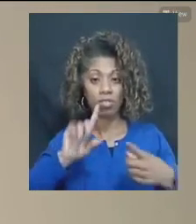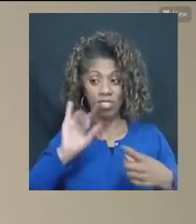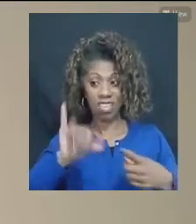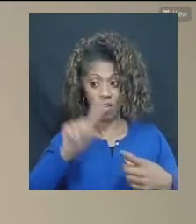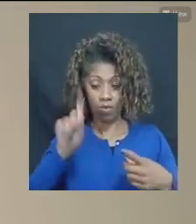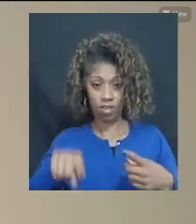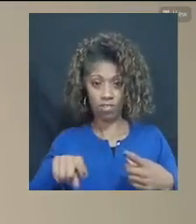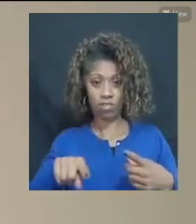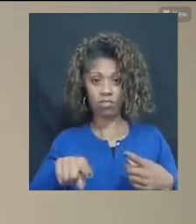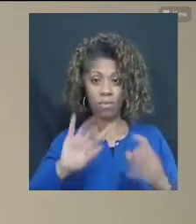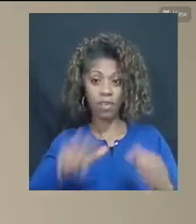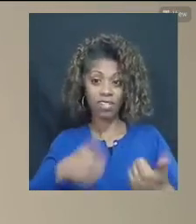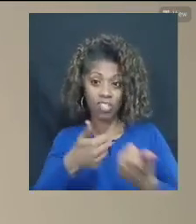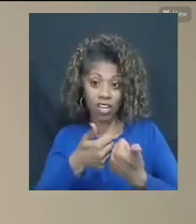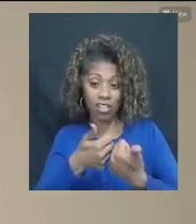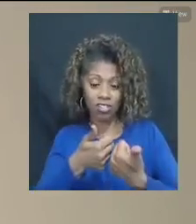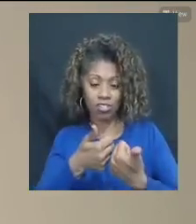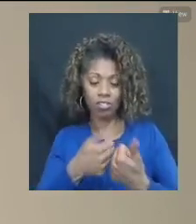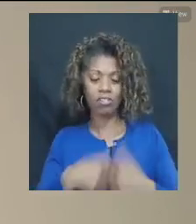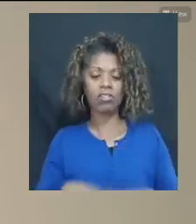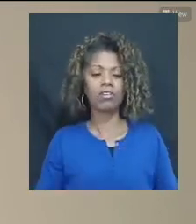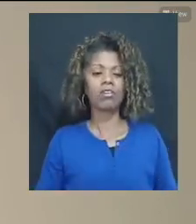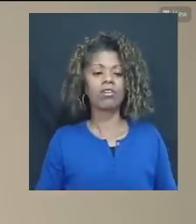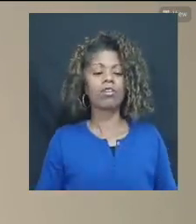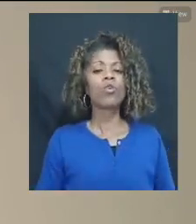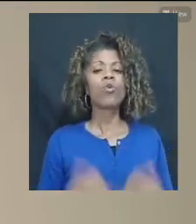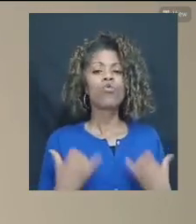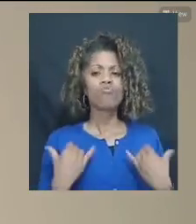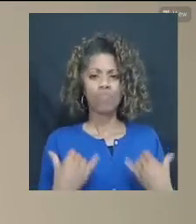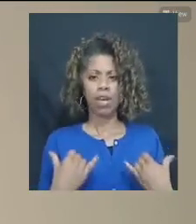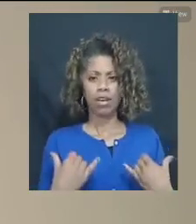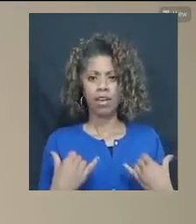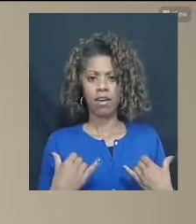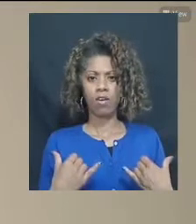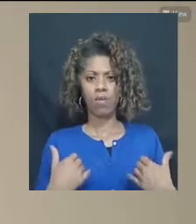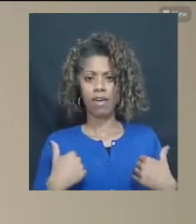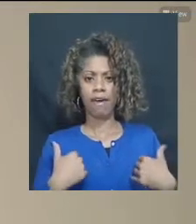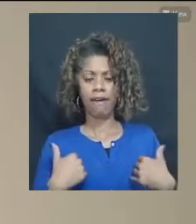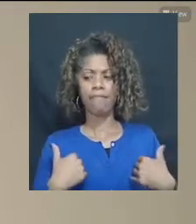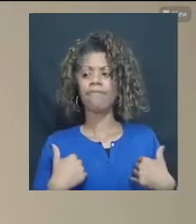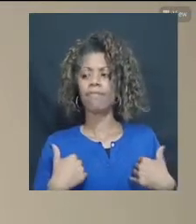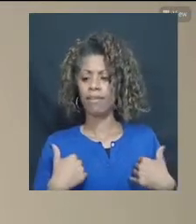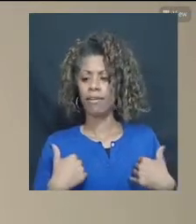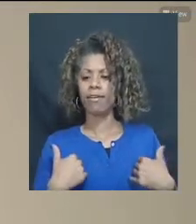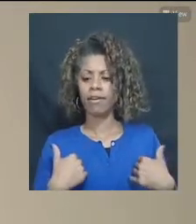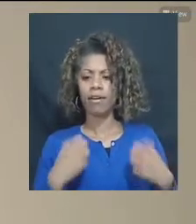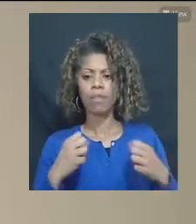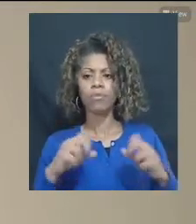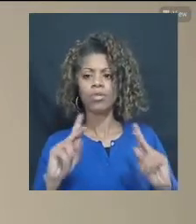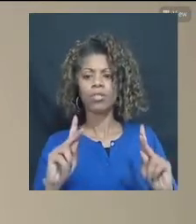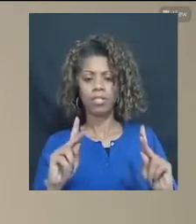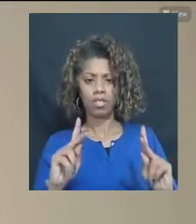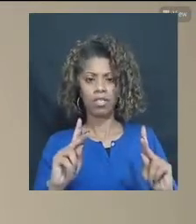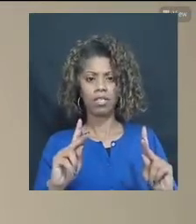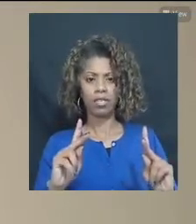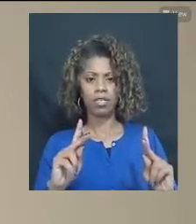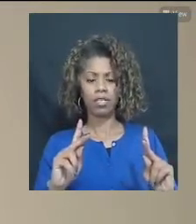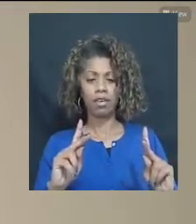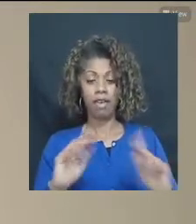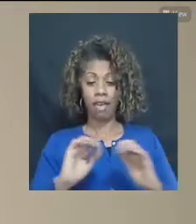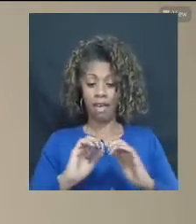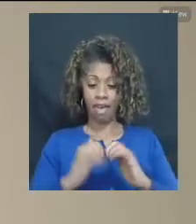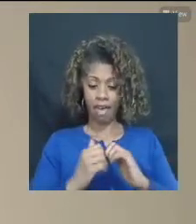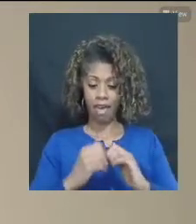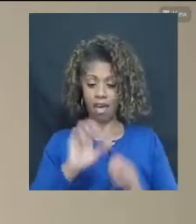we right now have an unprecedented opportunity to fundamentally change the way that equity work is conducted in the United States,